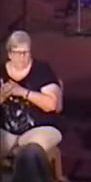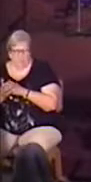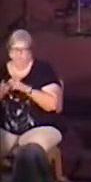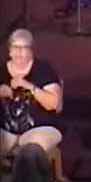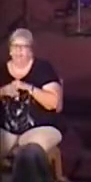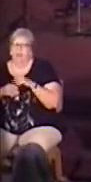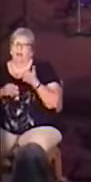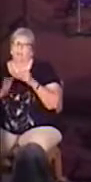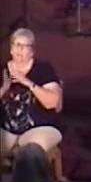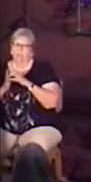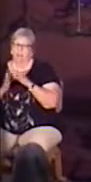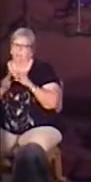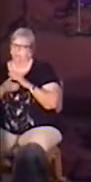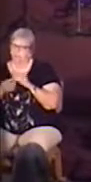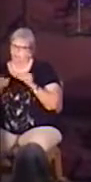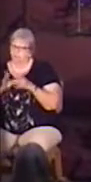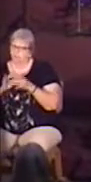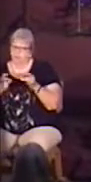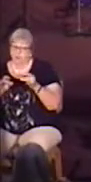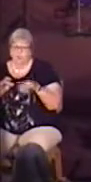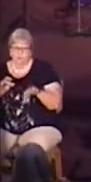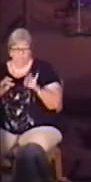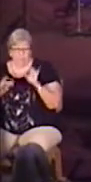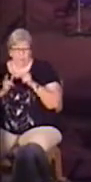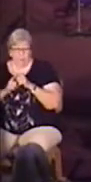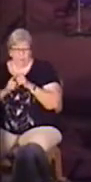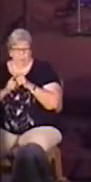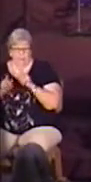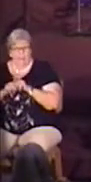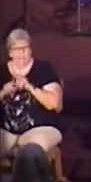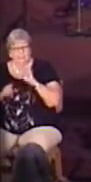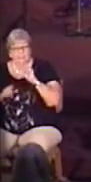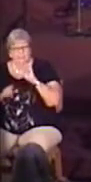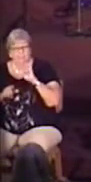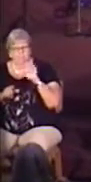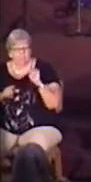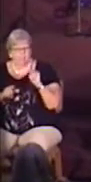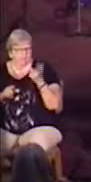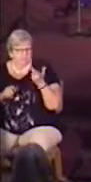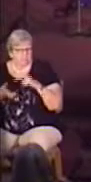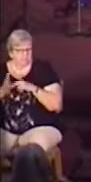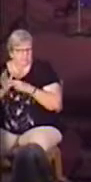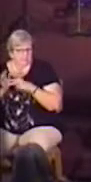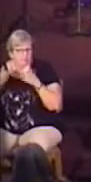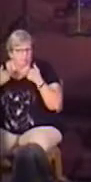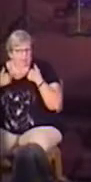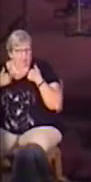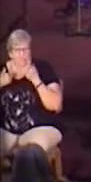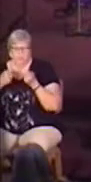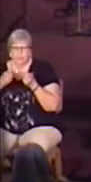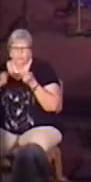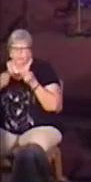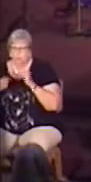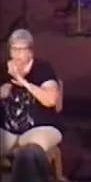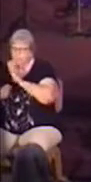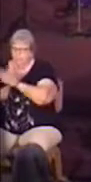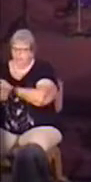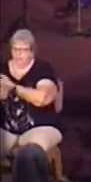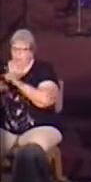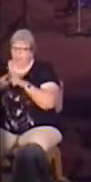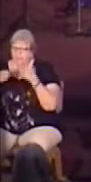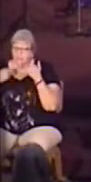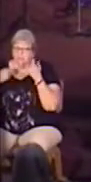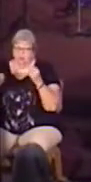other passages of Scripture, you'll find this word being translated as meekness. It means to have a controlled power. It's like a